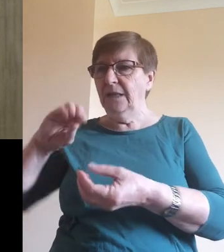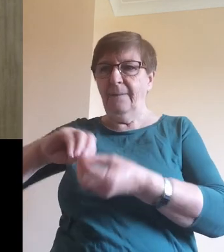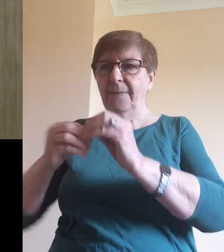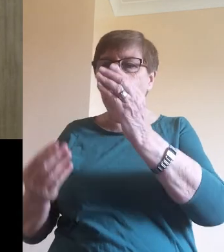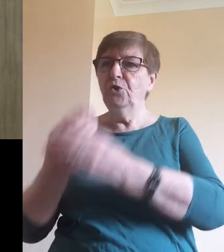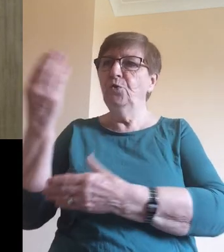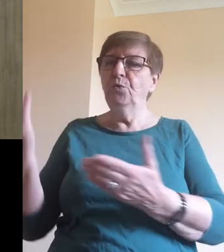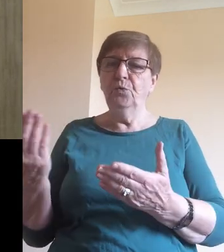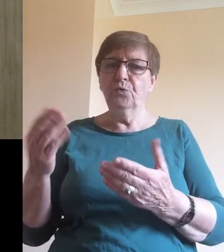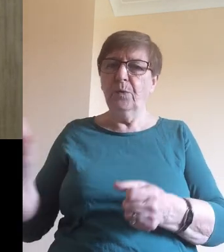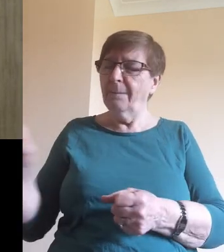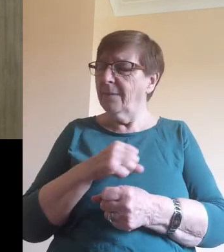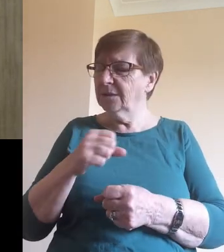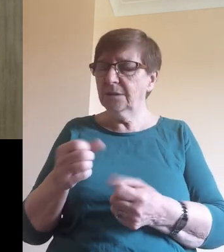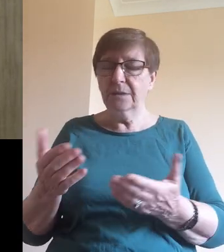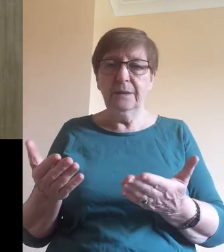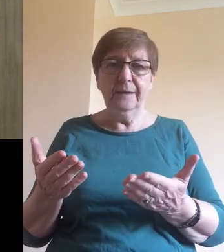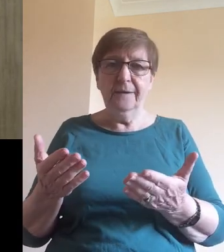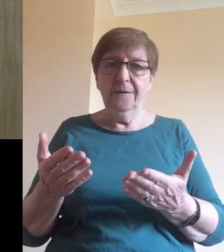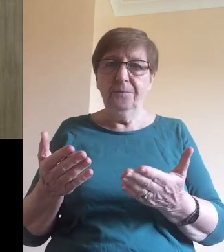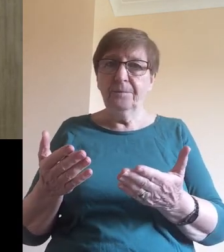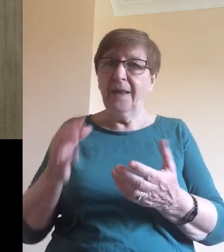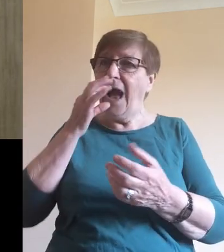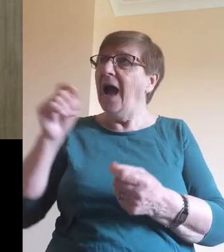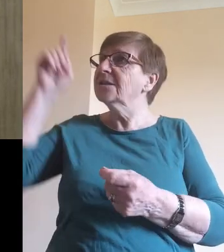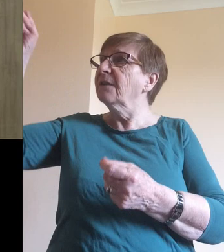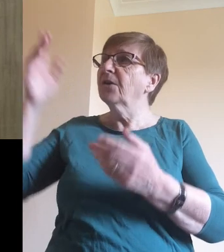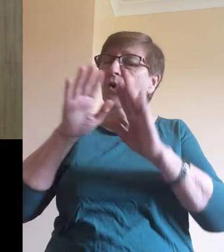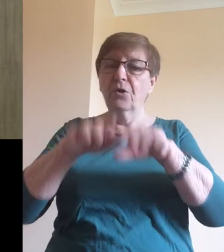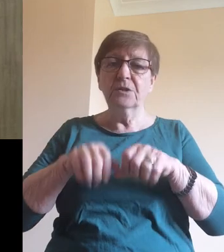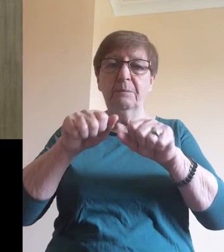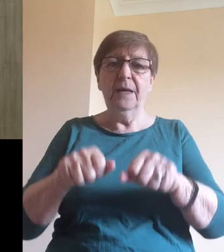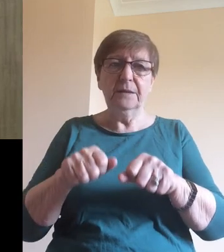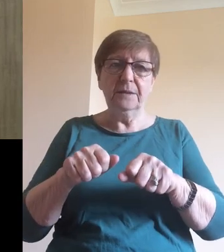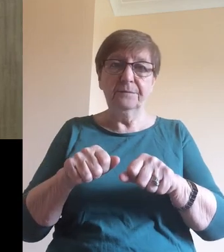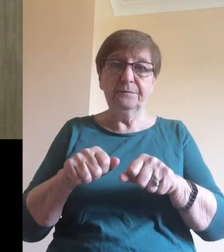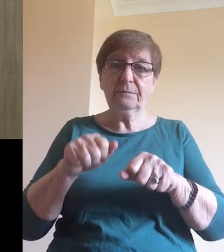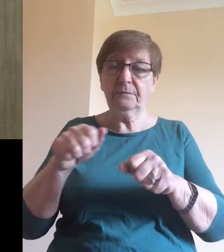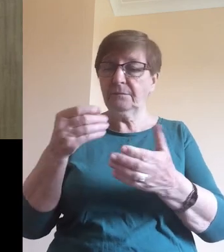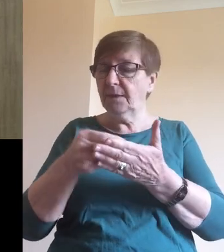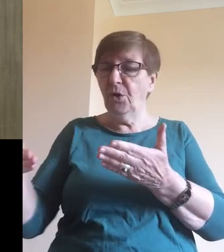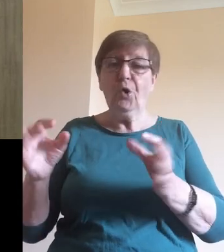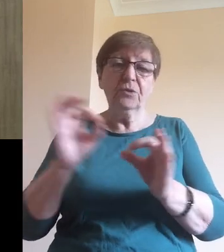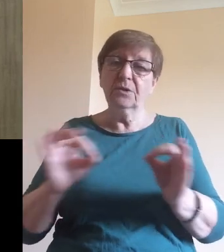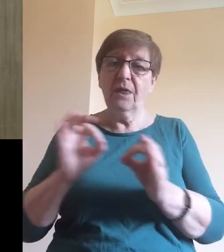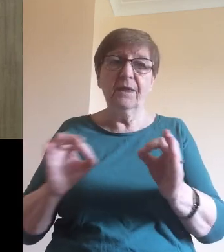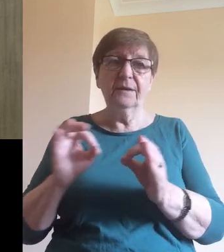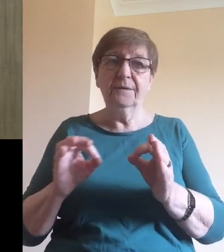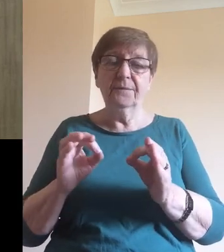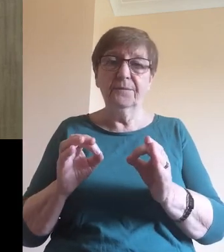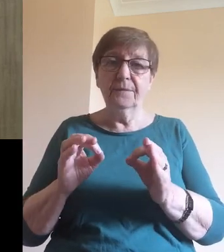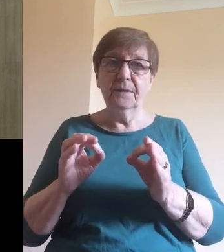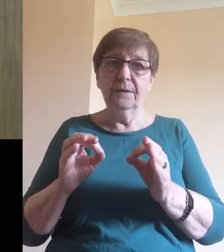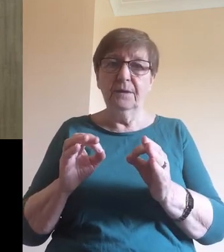And so we must throw ourselves on to the mercy of God, and that too costs nothing.